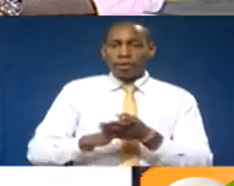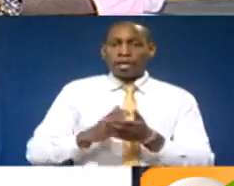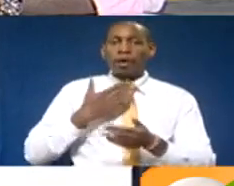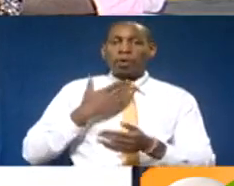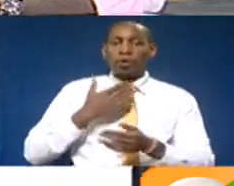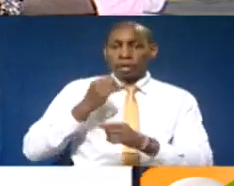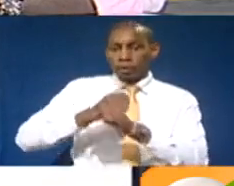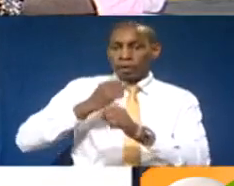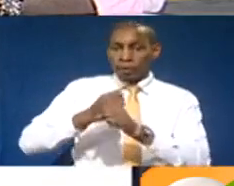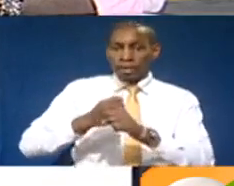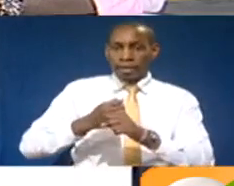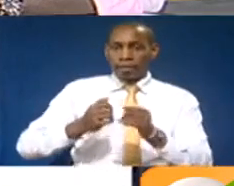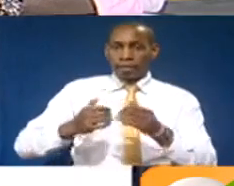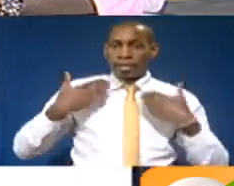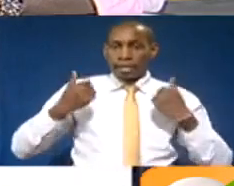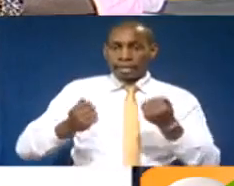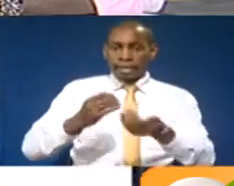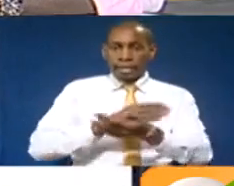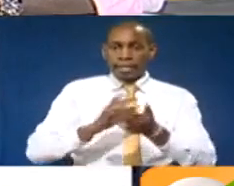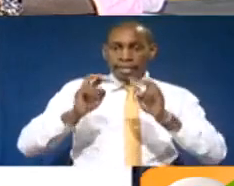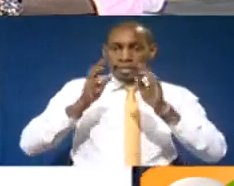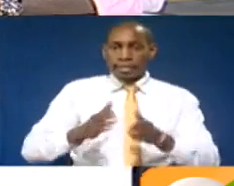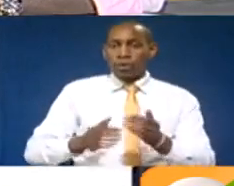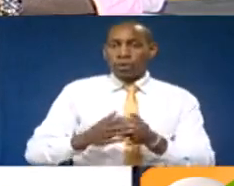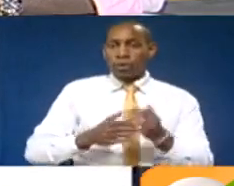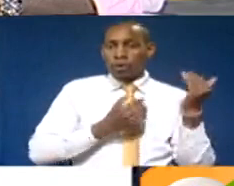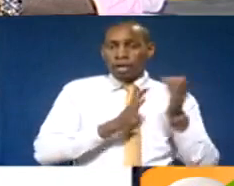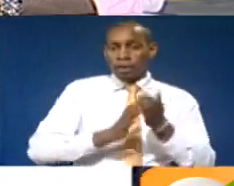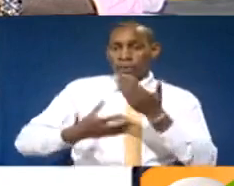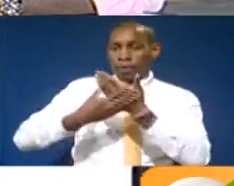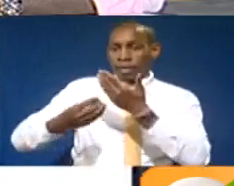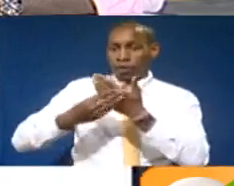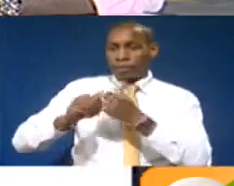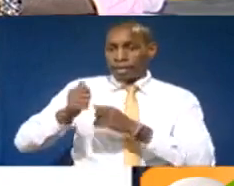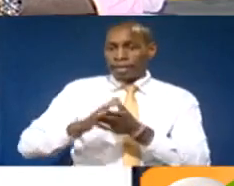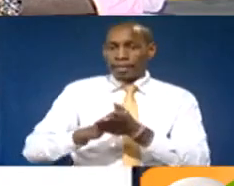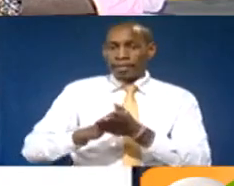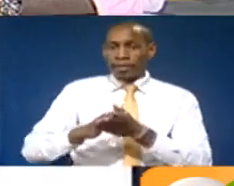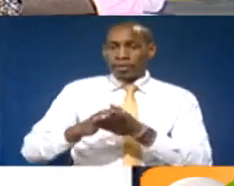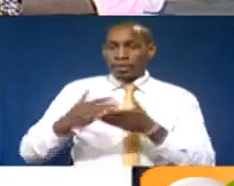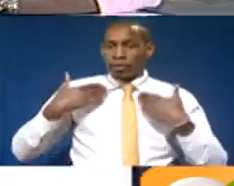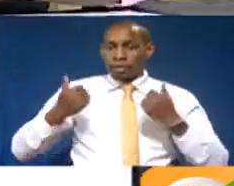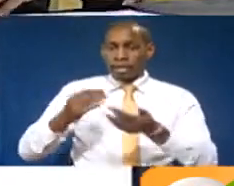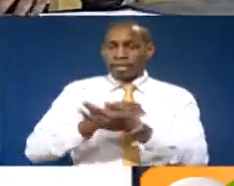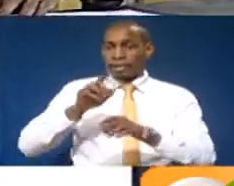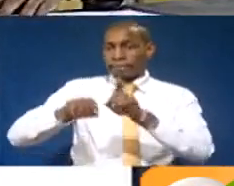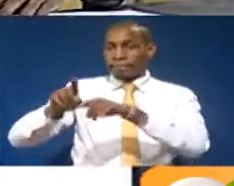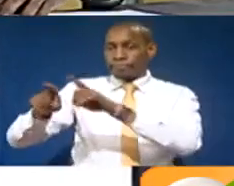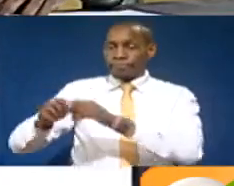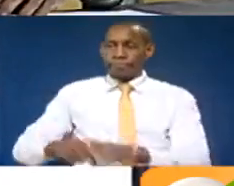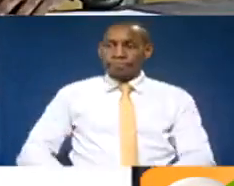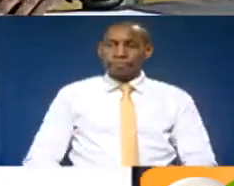of cancer. As researchers say, they hope to replicate the study's results to treat other forms of cancer as well. Brenda Wanga has